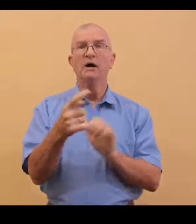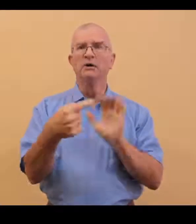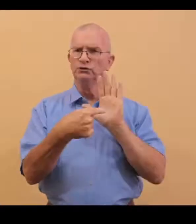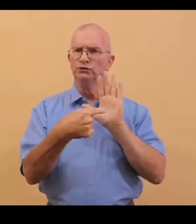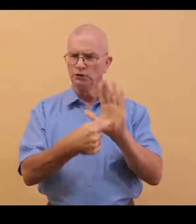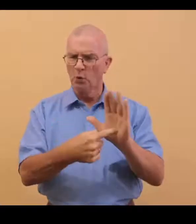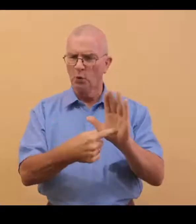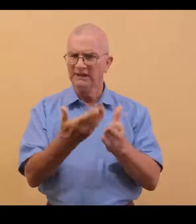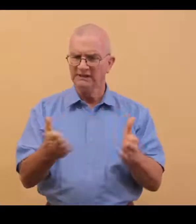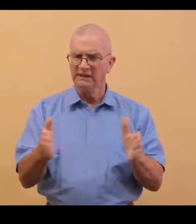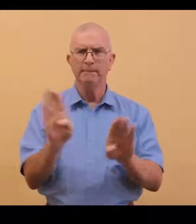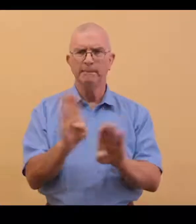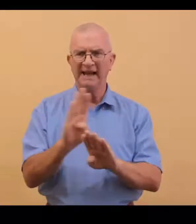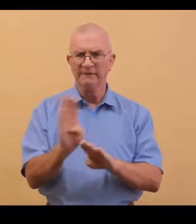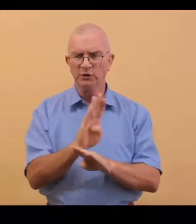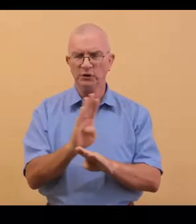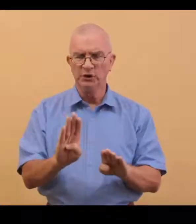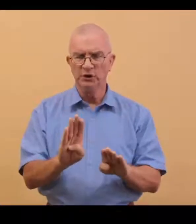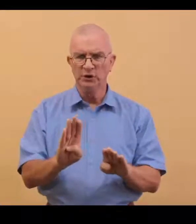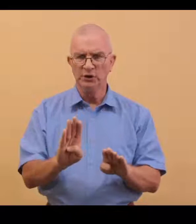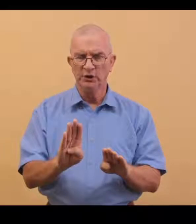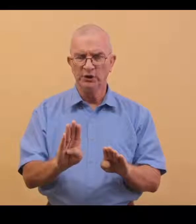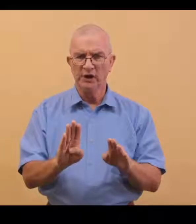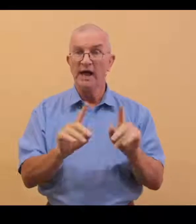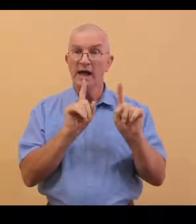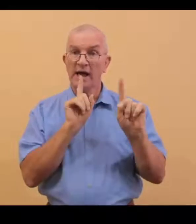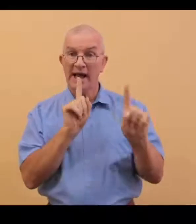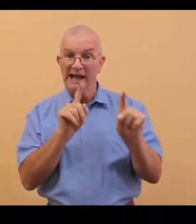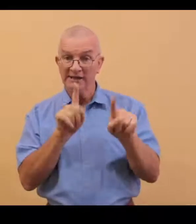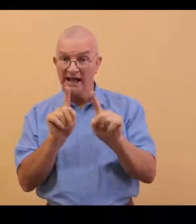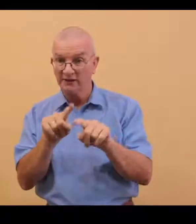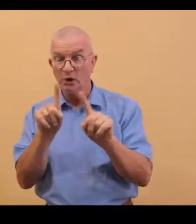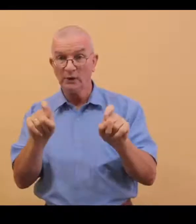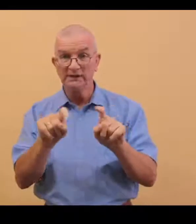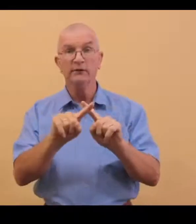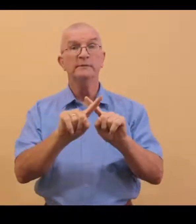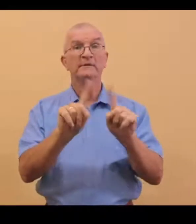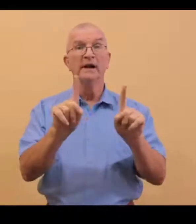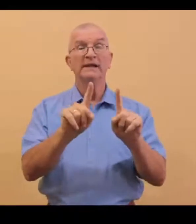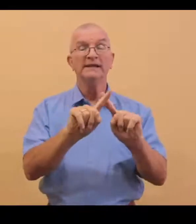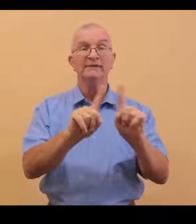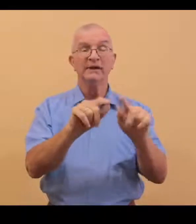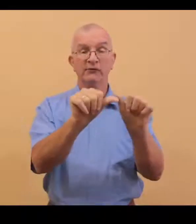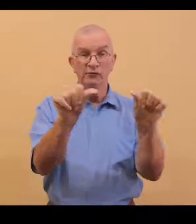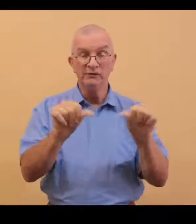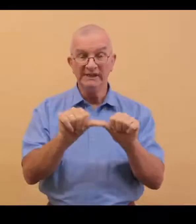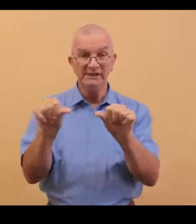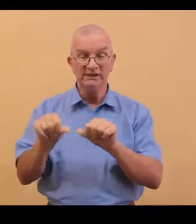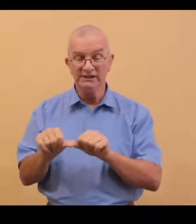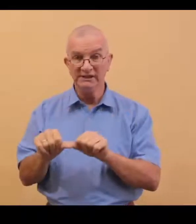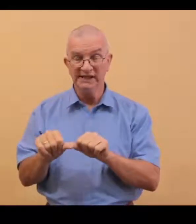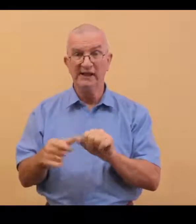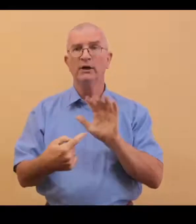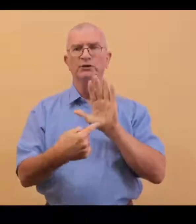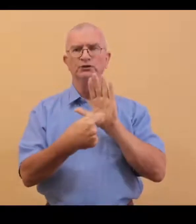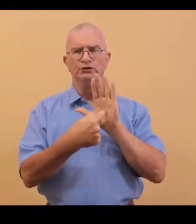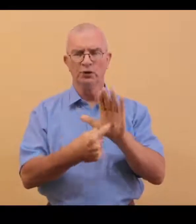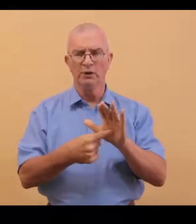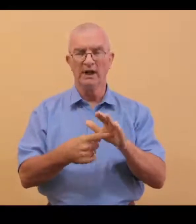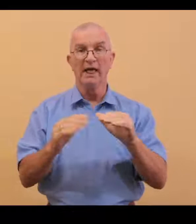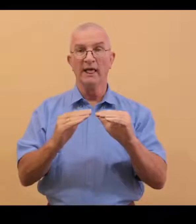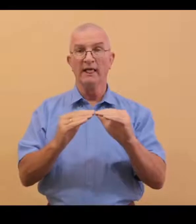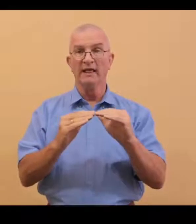following behavior patterns. Respondents from all 10 administrative regions have indicated that the level of fear of